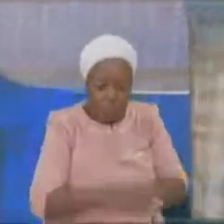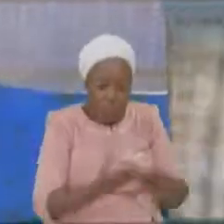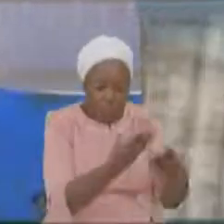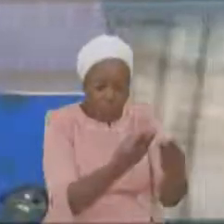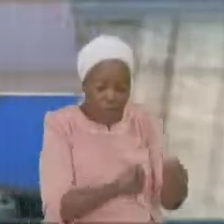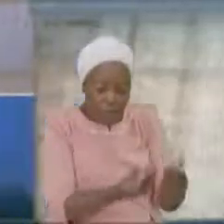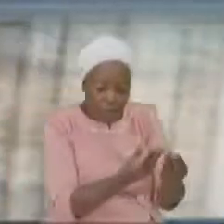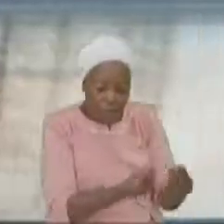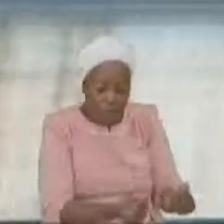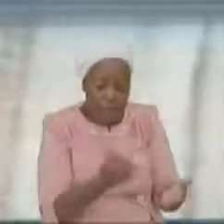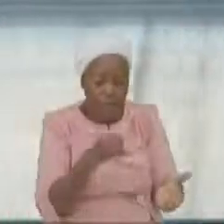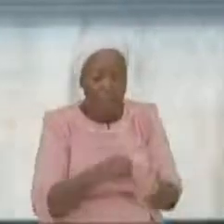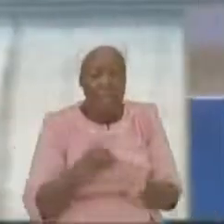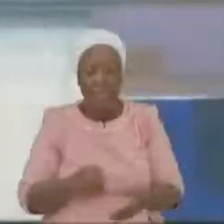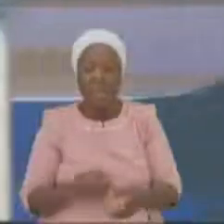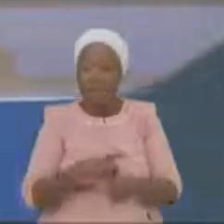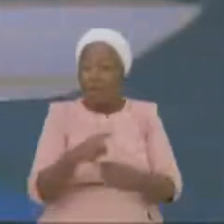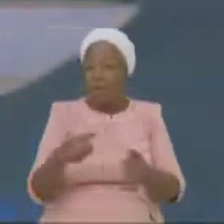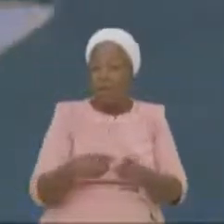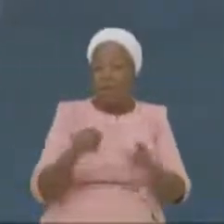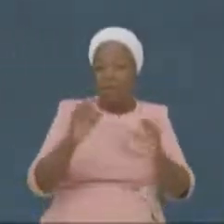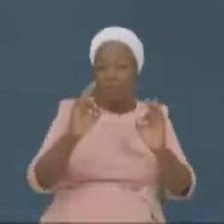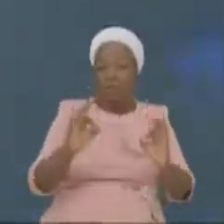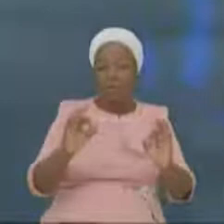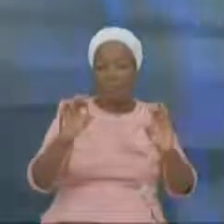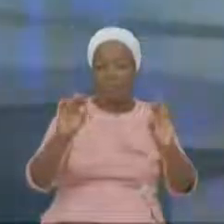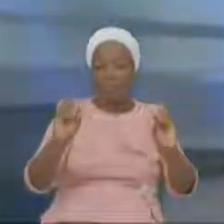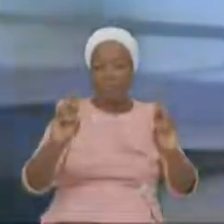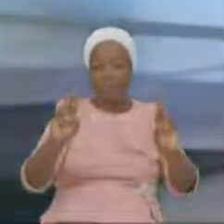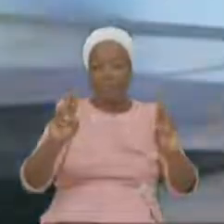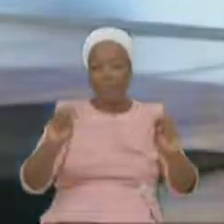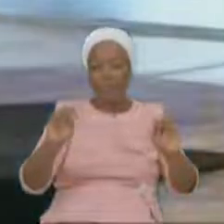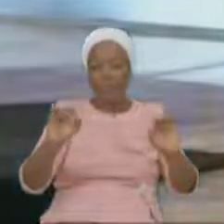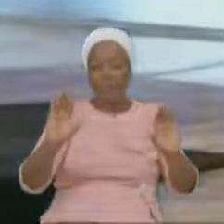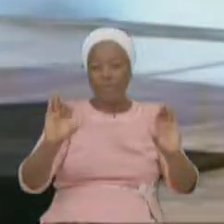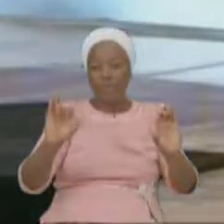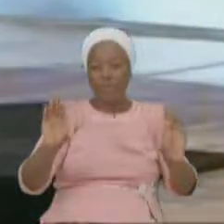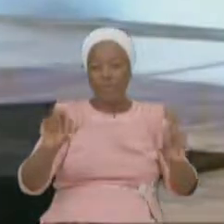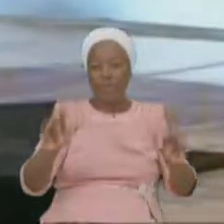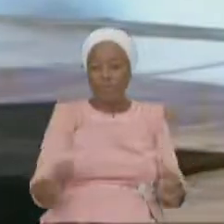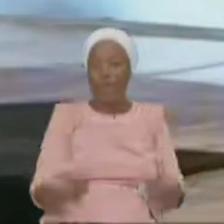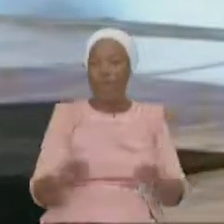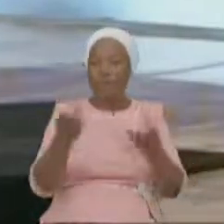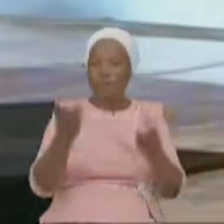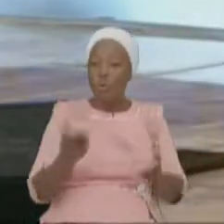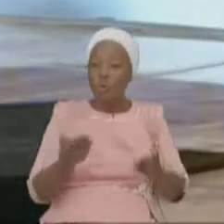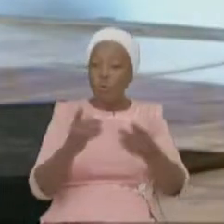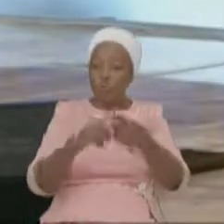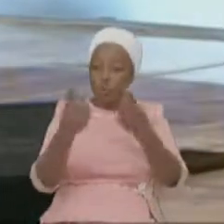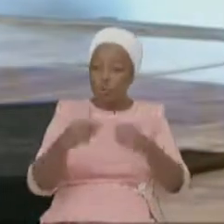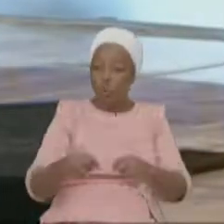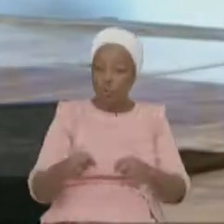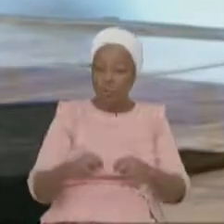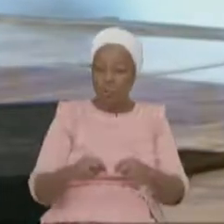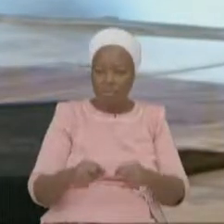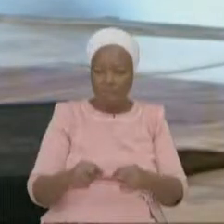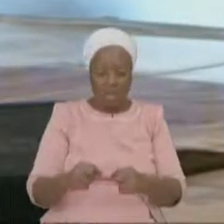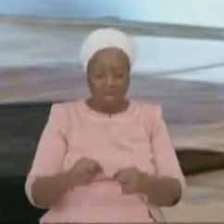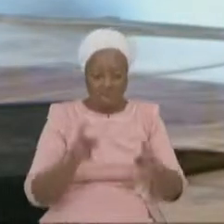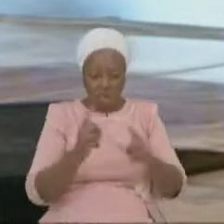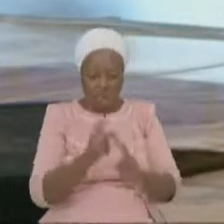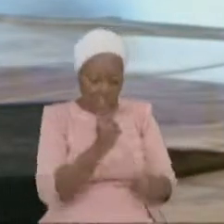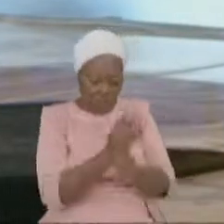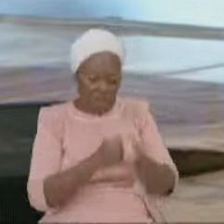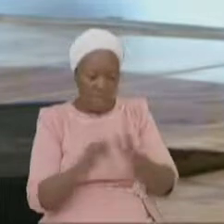When fornication wants to come, cage it, let it stay there, don't